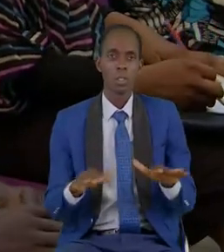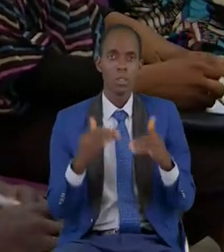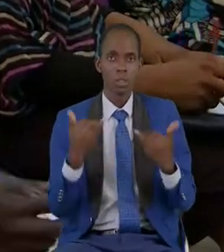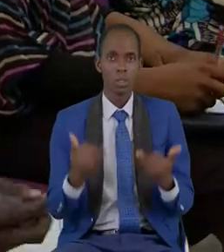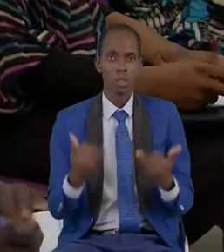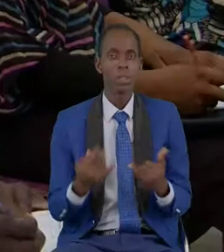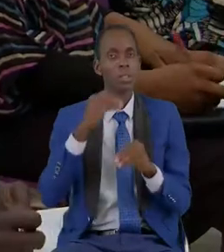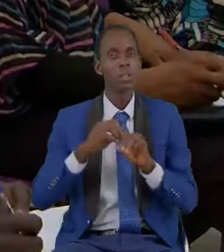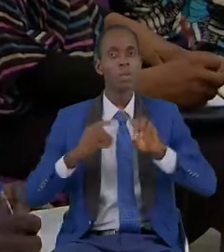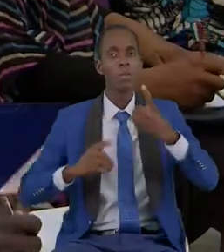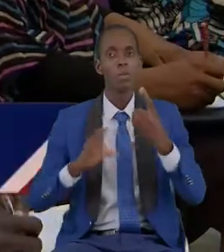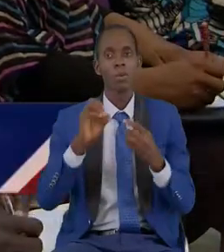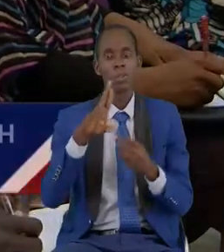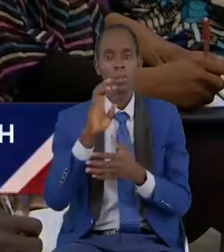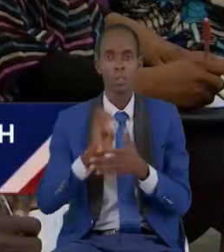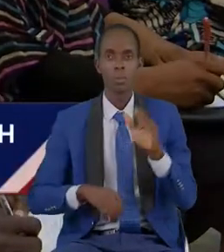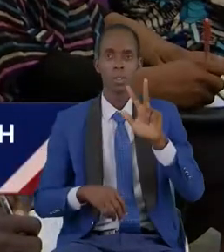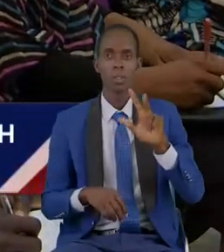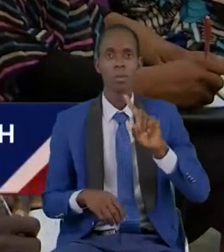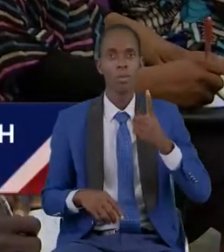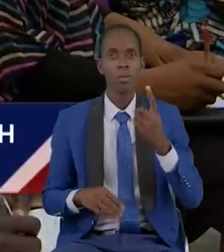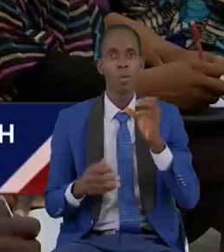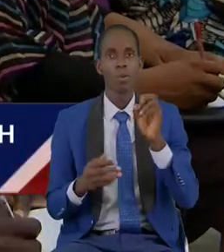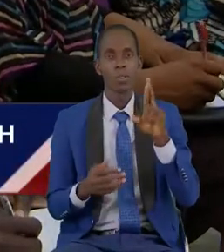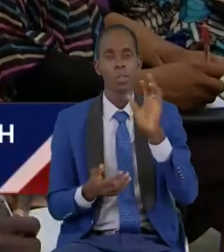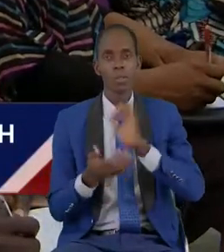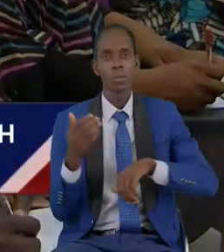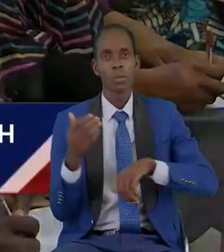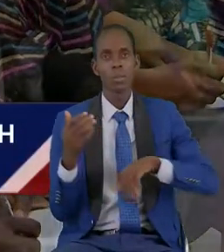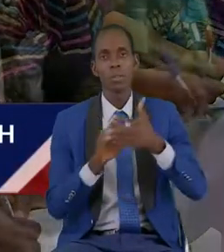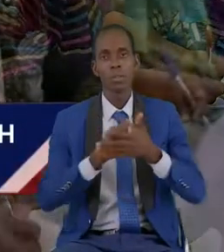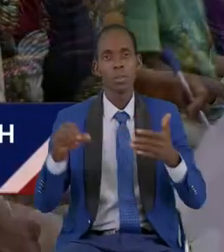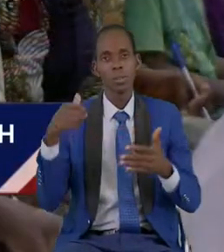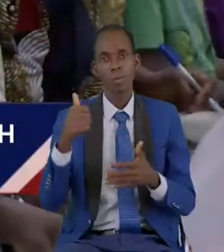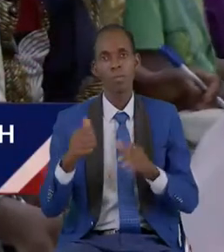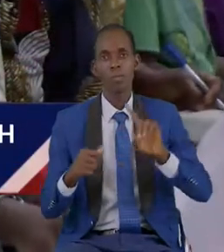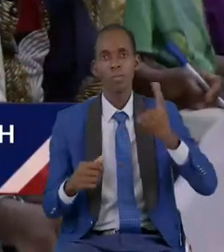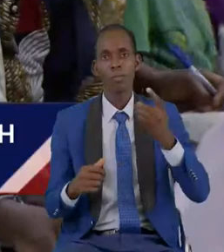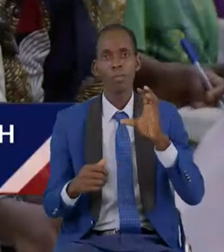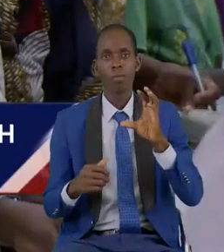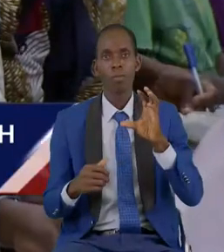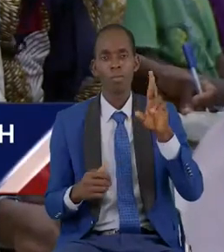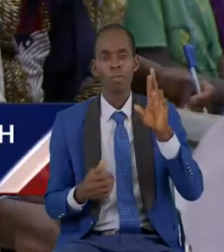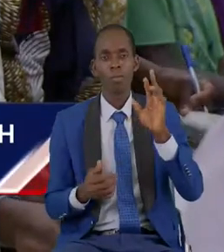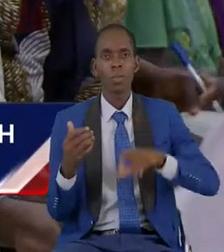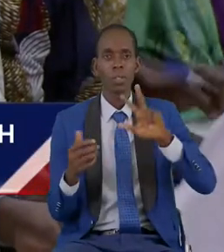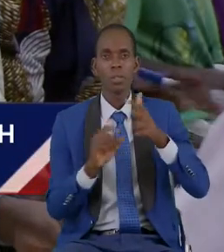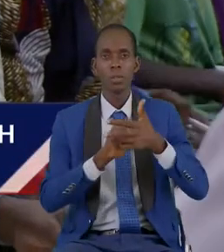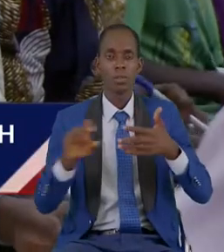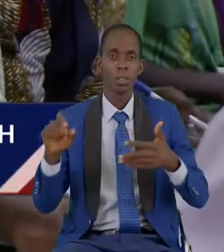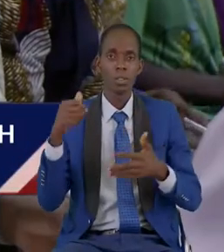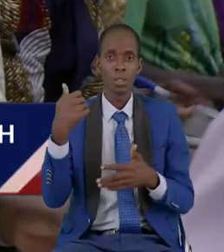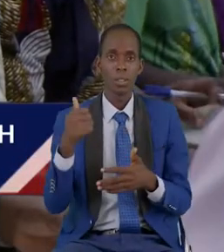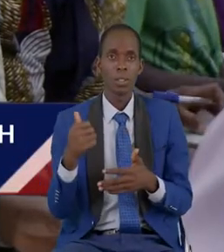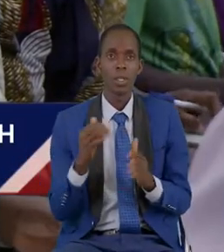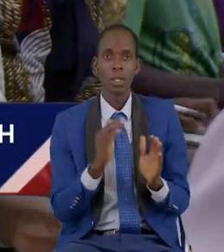Corinthians chapter 3, reading from verse 10. 1 Corinthians chapter 3 verse 10, according to the